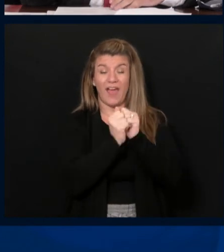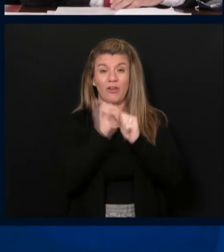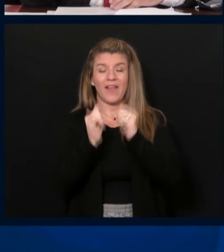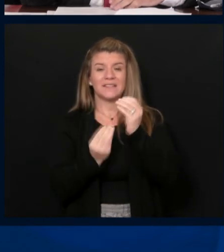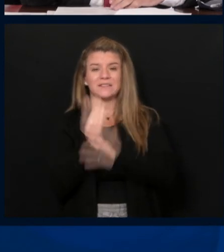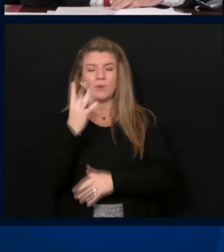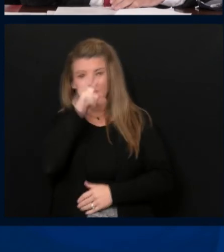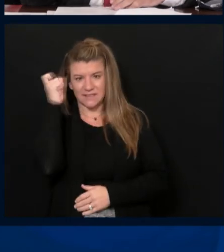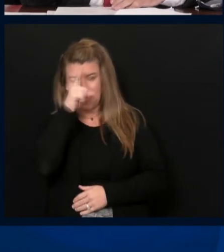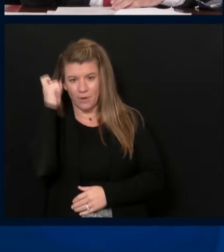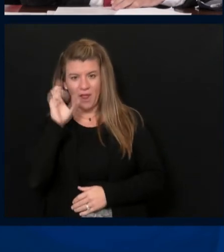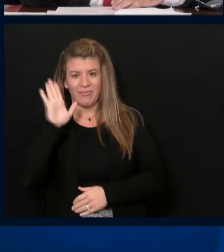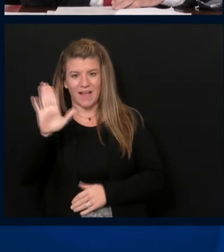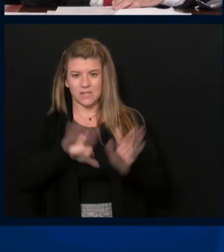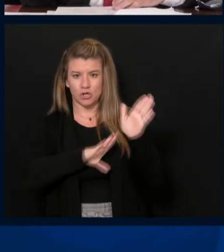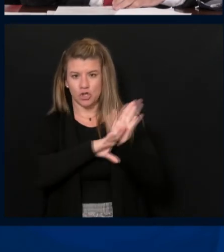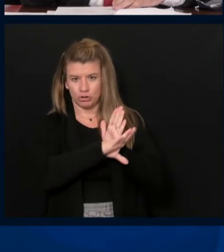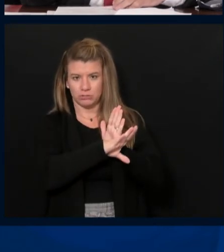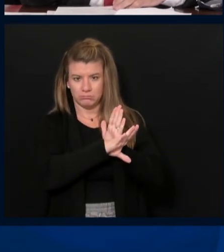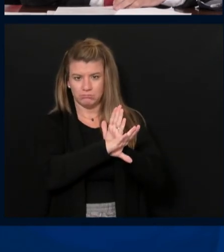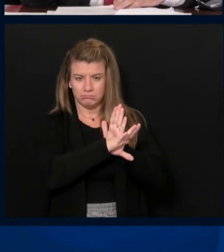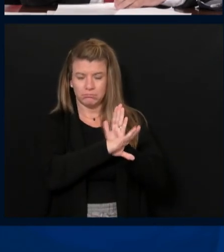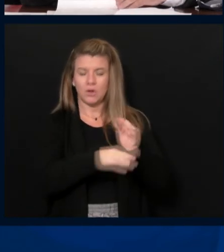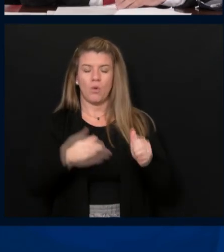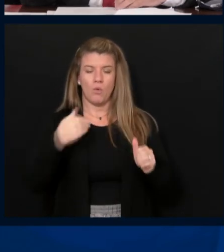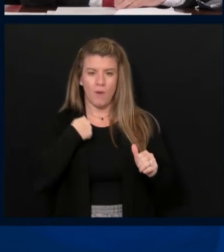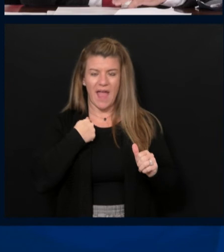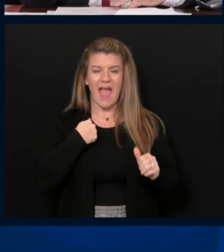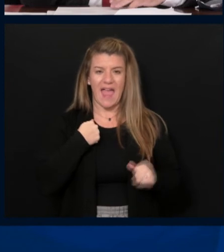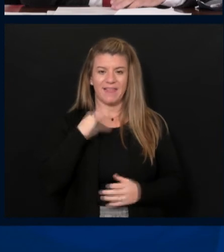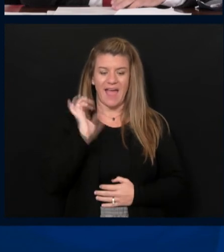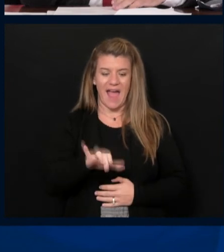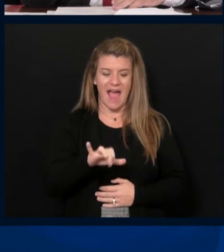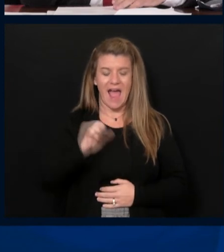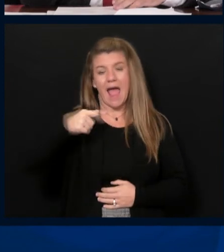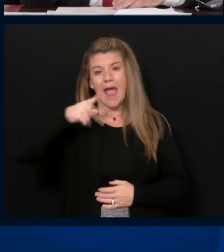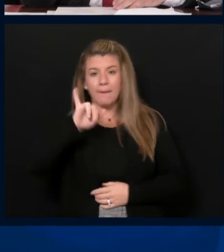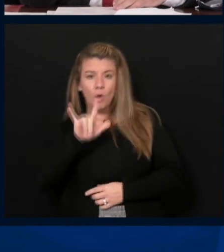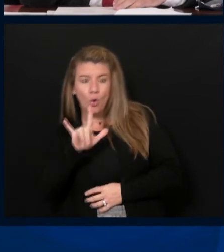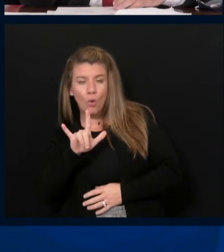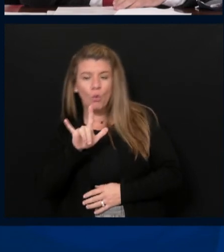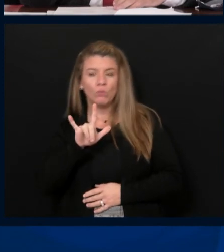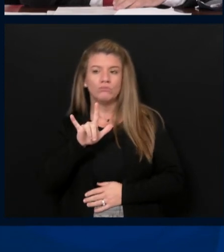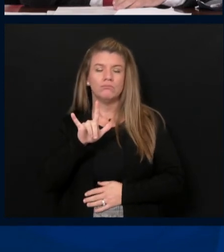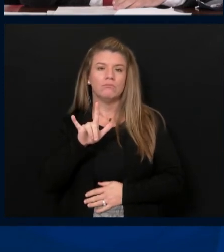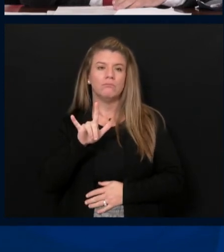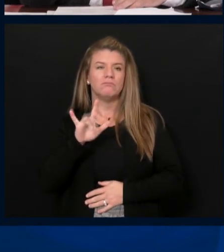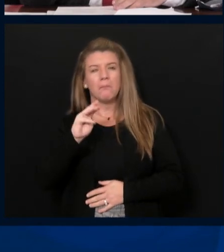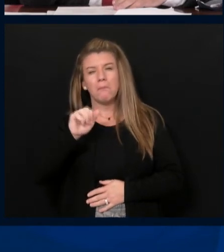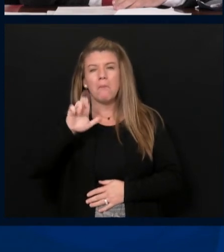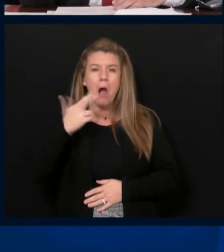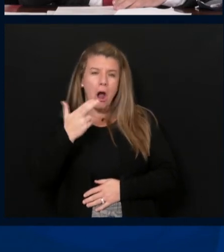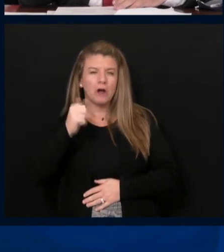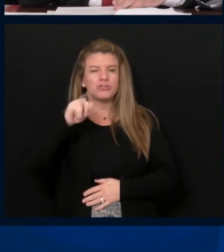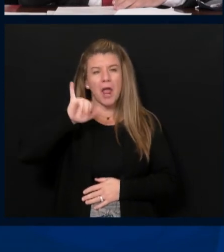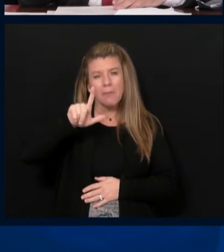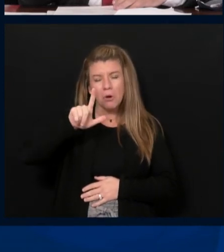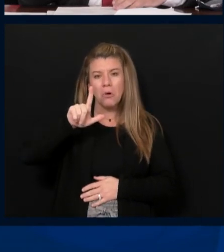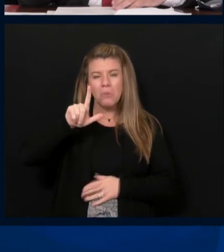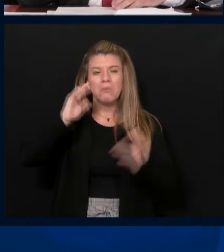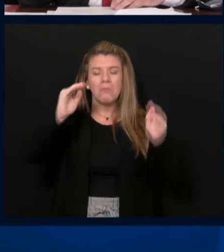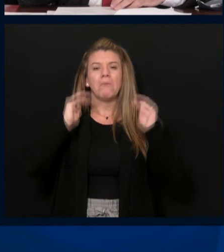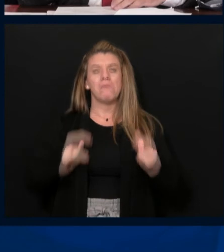and the summer surges that we had in April, March, April, and then